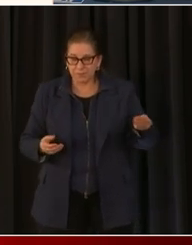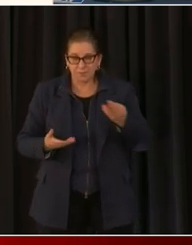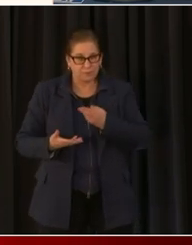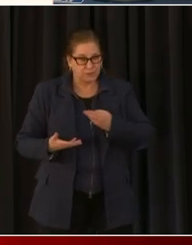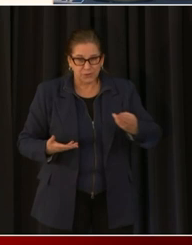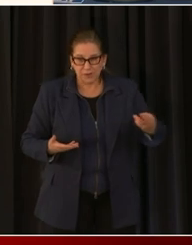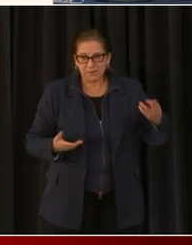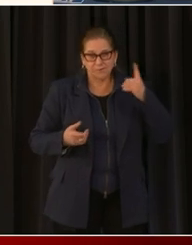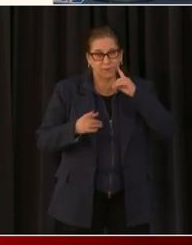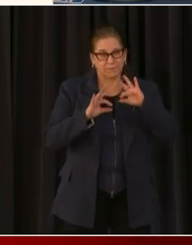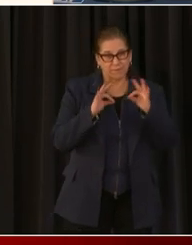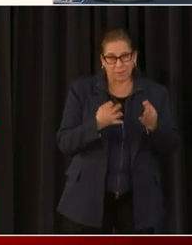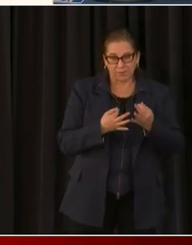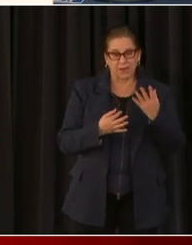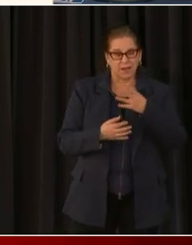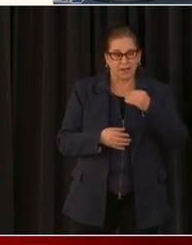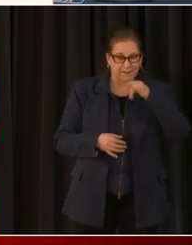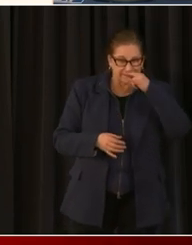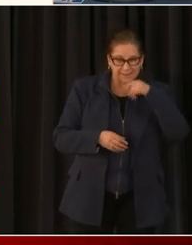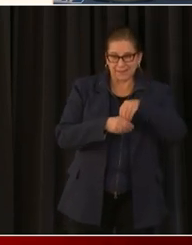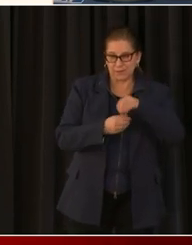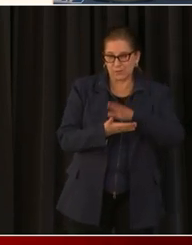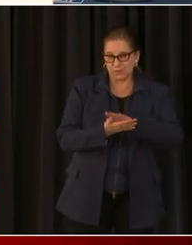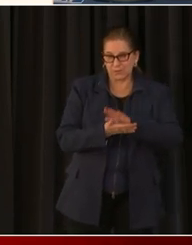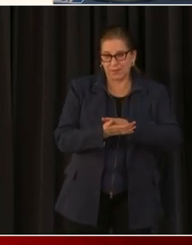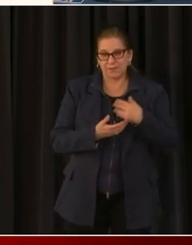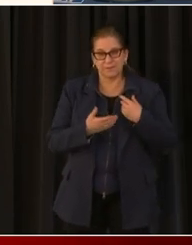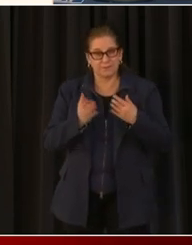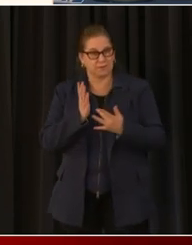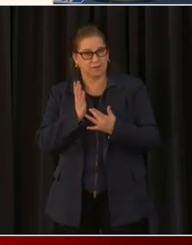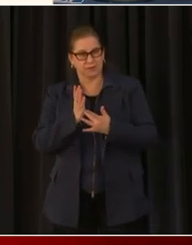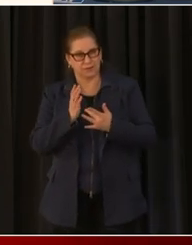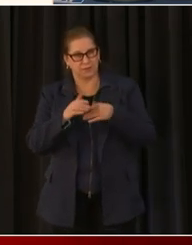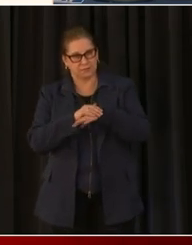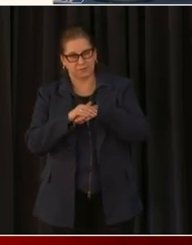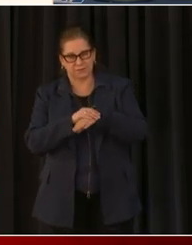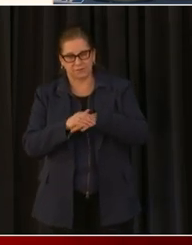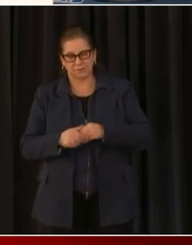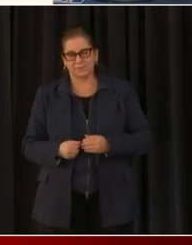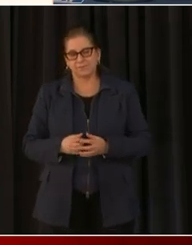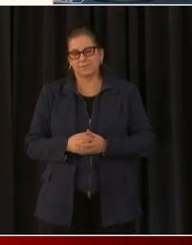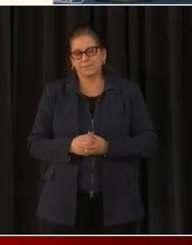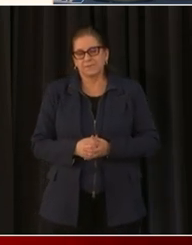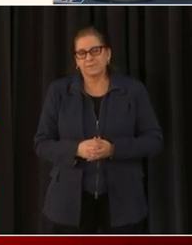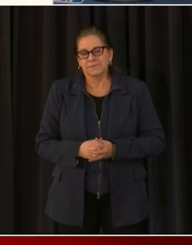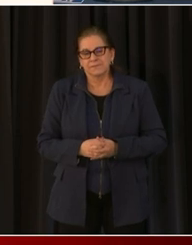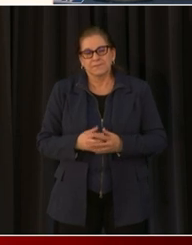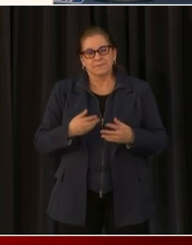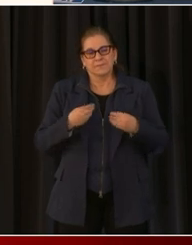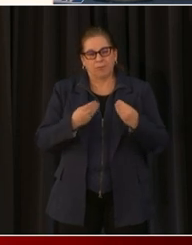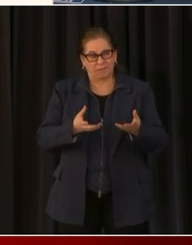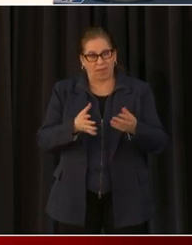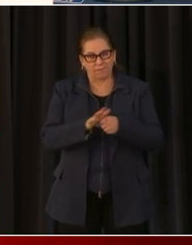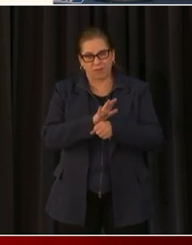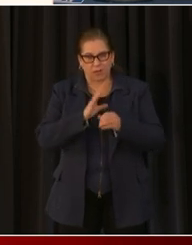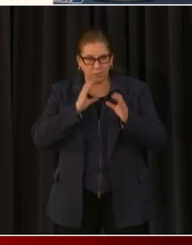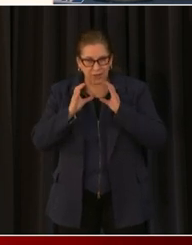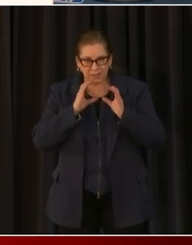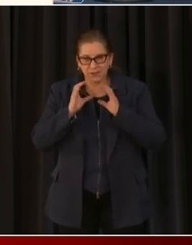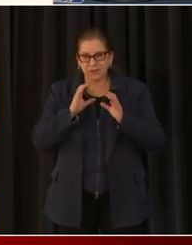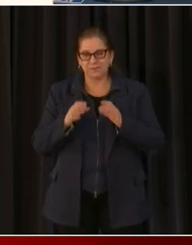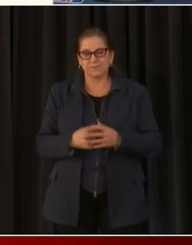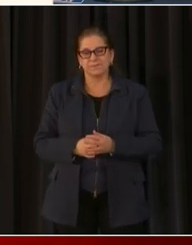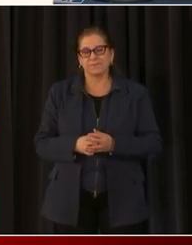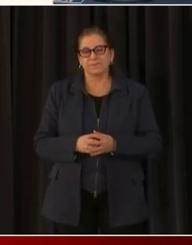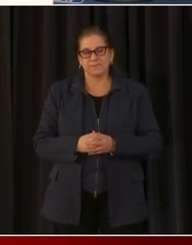for families and schools. So this school year, we continue to refine elements of transparency and information that individuals